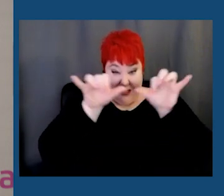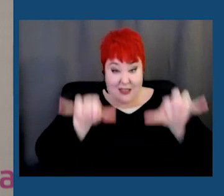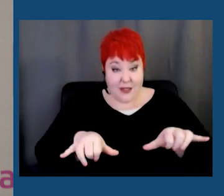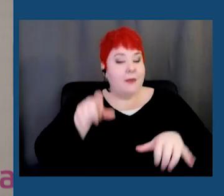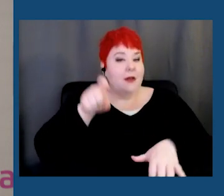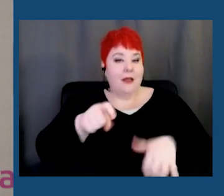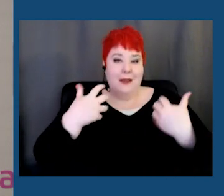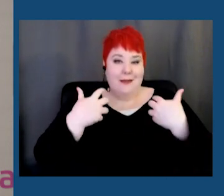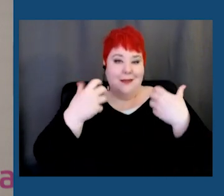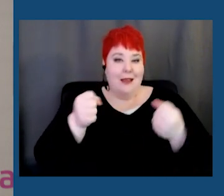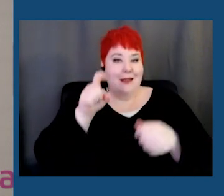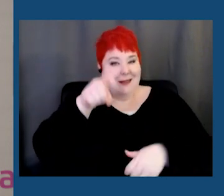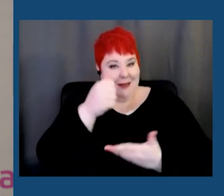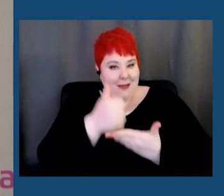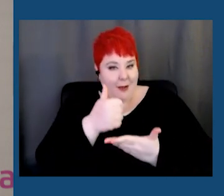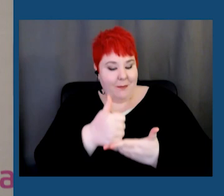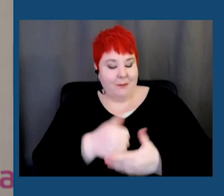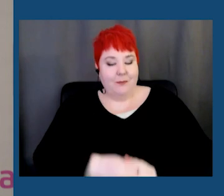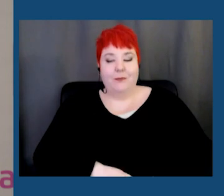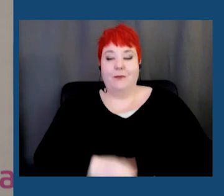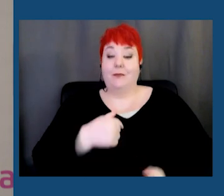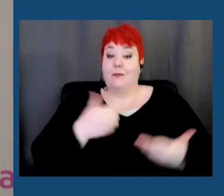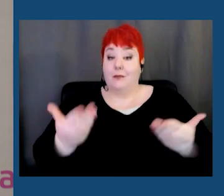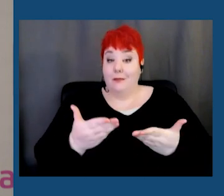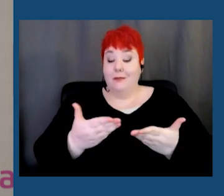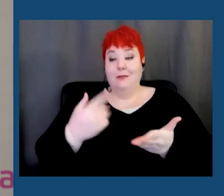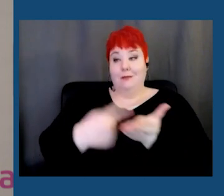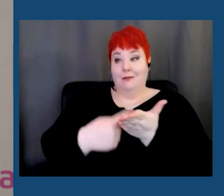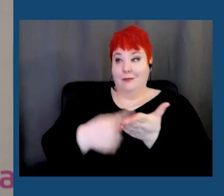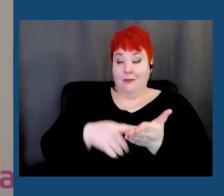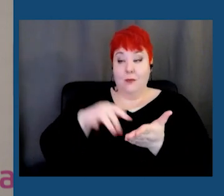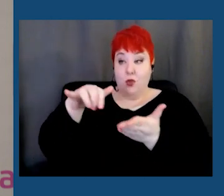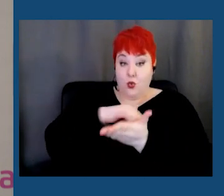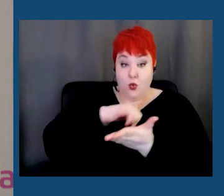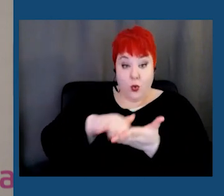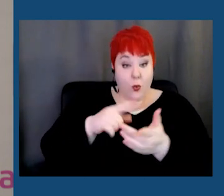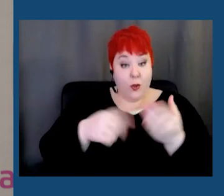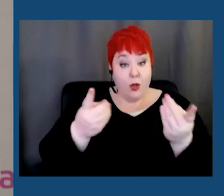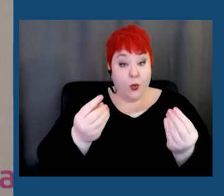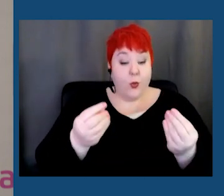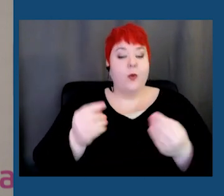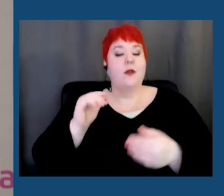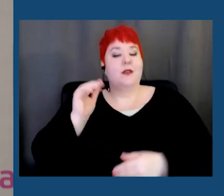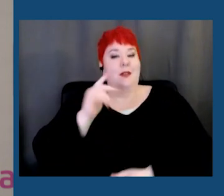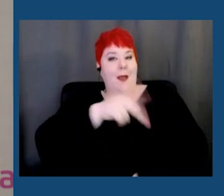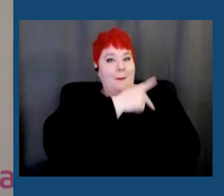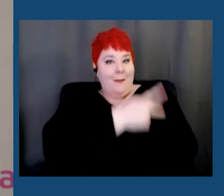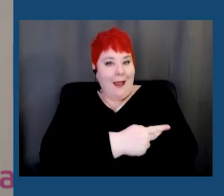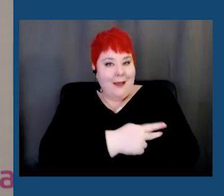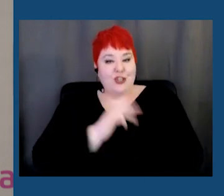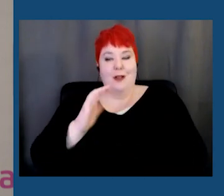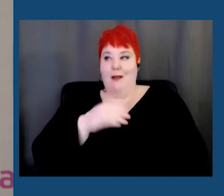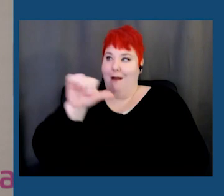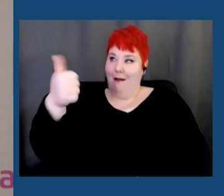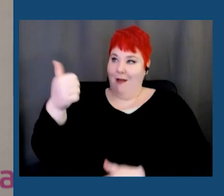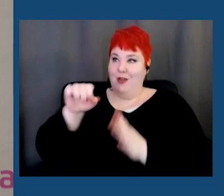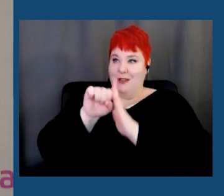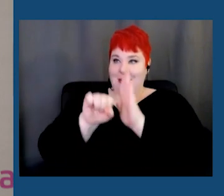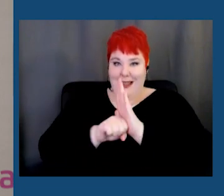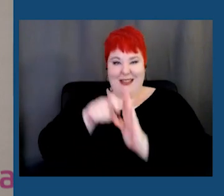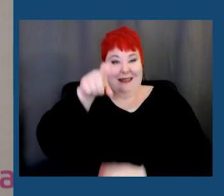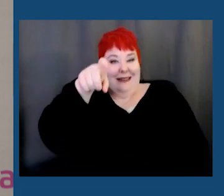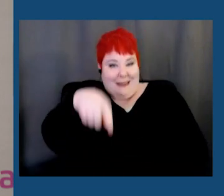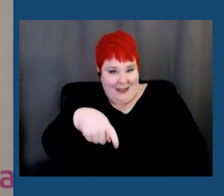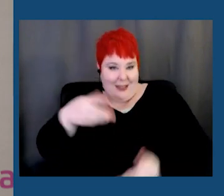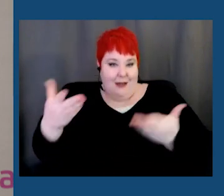talk about what New York should do to be the access state patients and our colleagues in banned states deserve. I